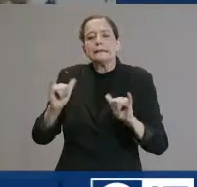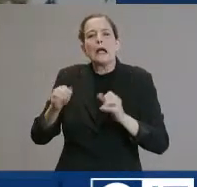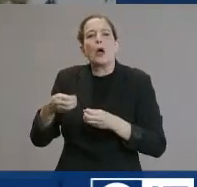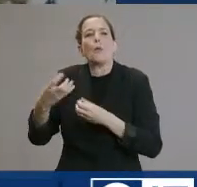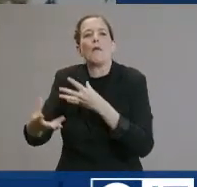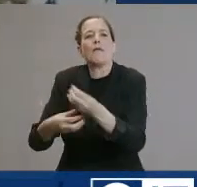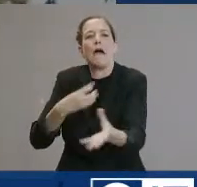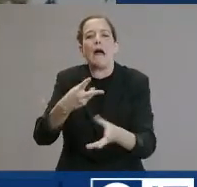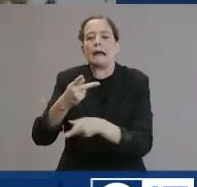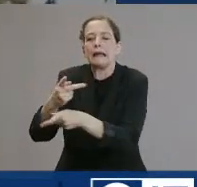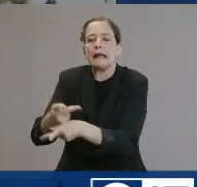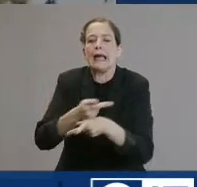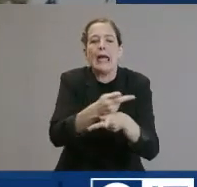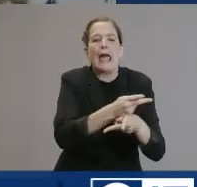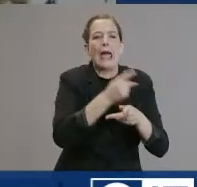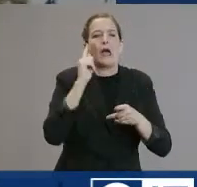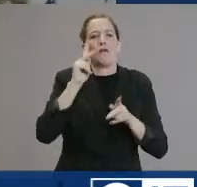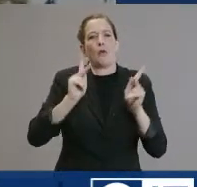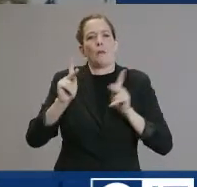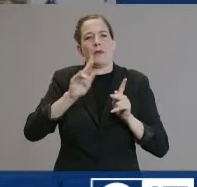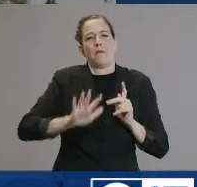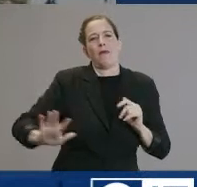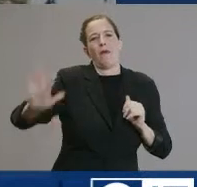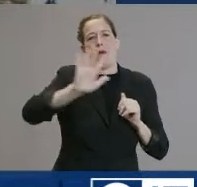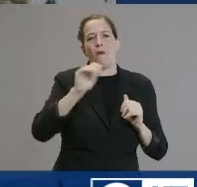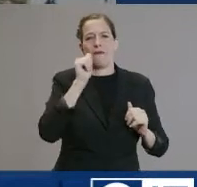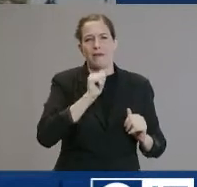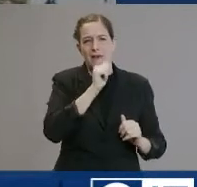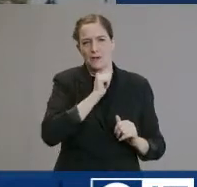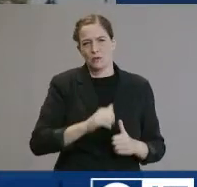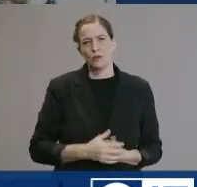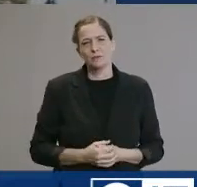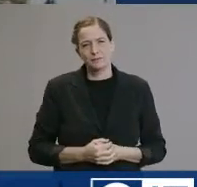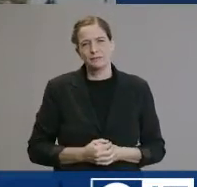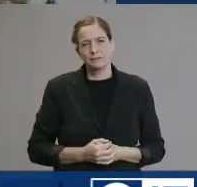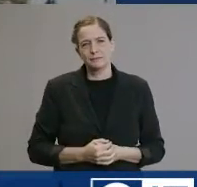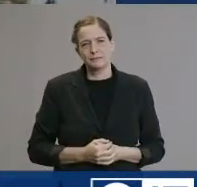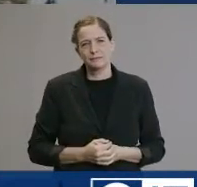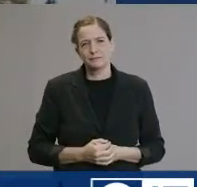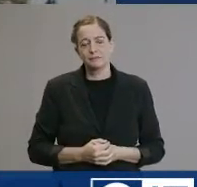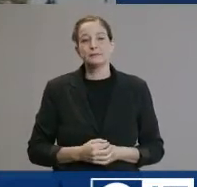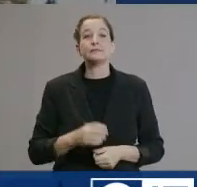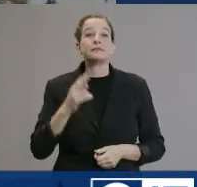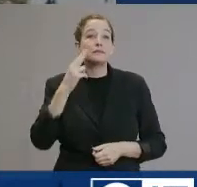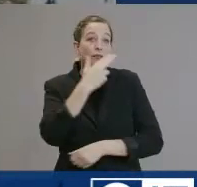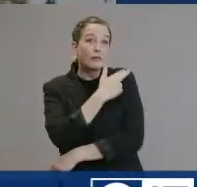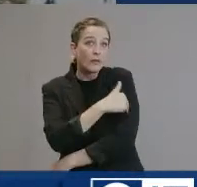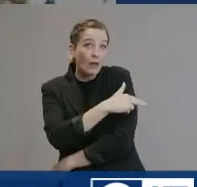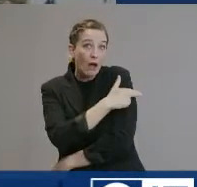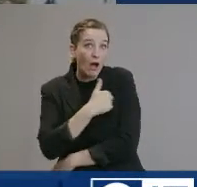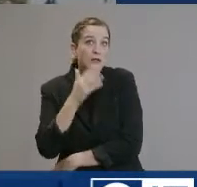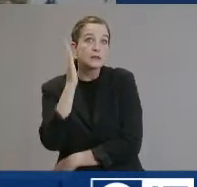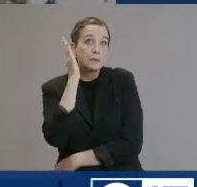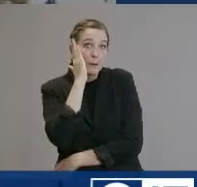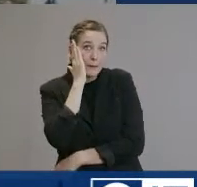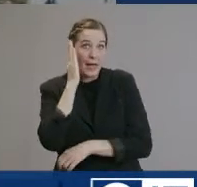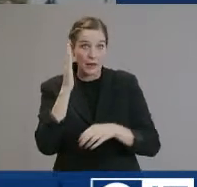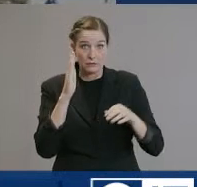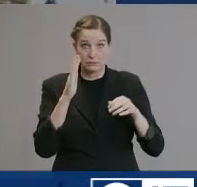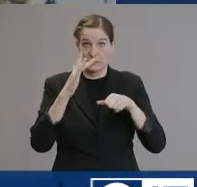These are our hospital beds. Now, this does not include the 2,600 additional surge beds. Blue